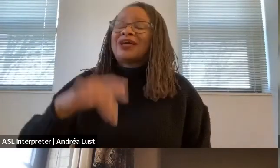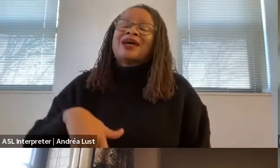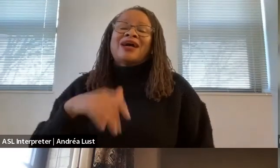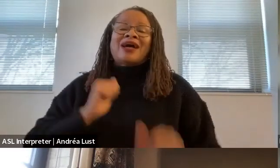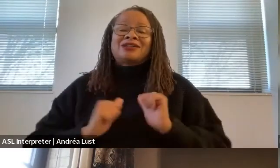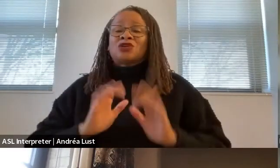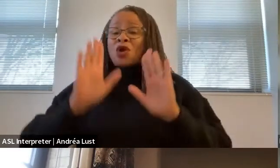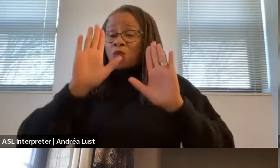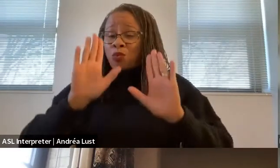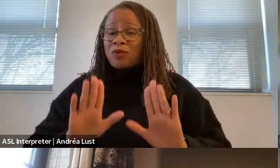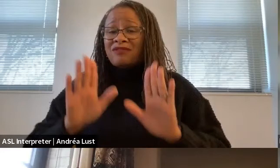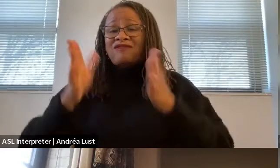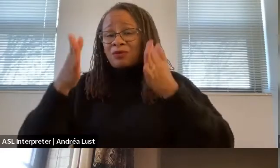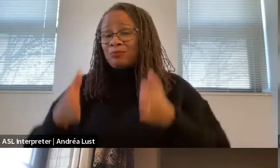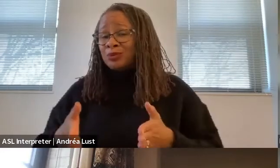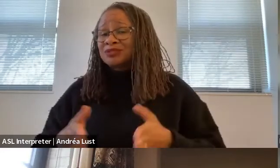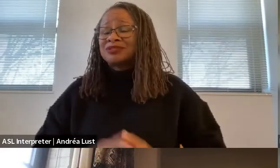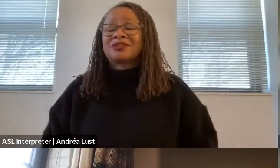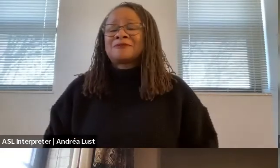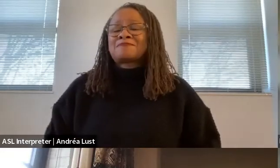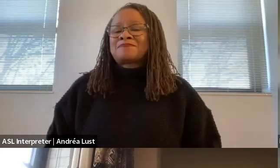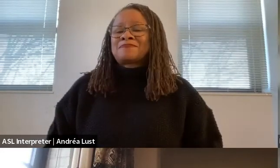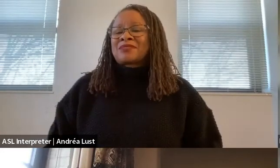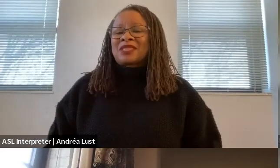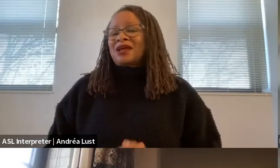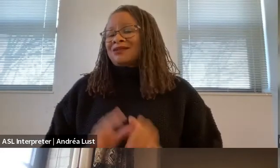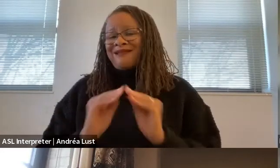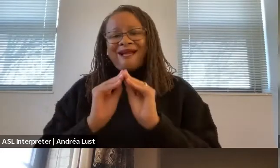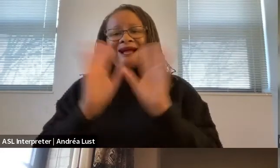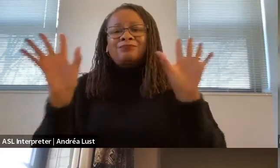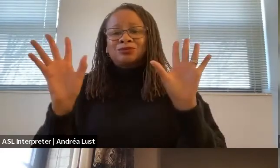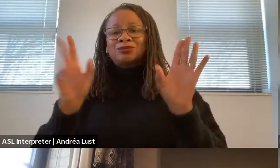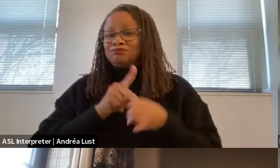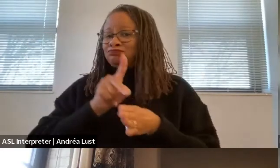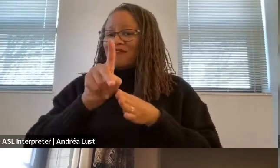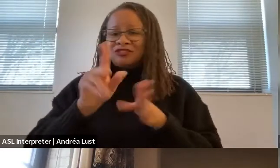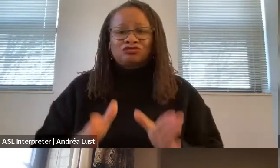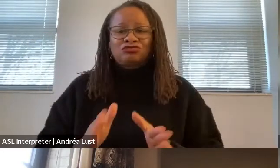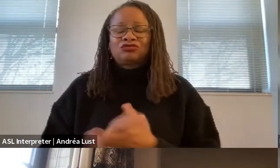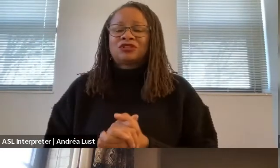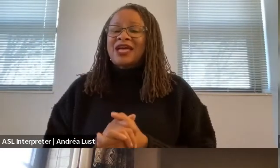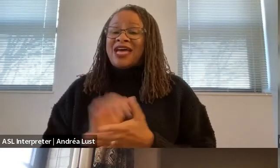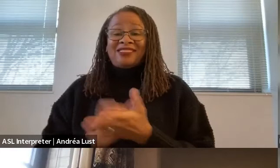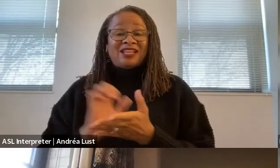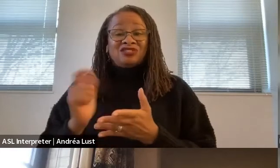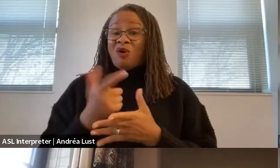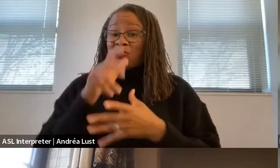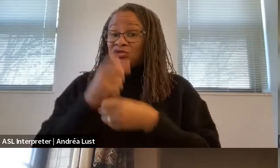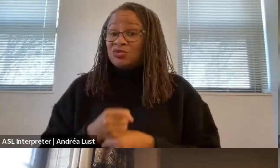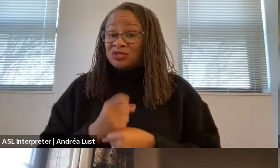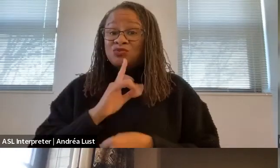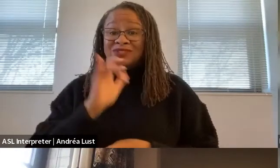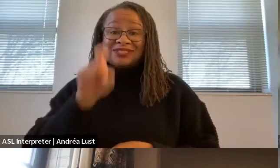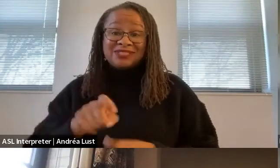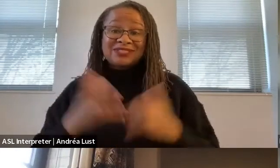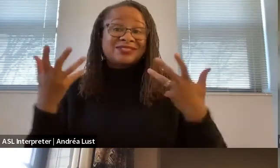wonderful person, and he is the consummate professional. And that's kind of all the trust you need, because